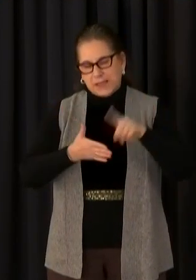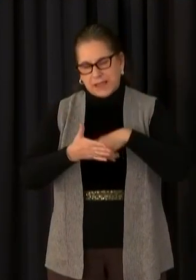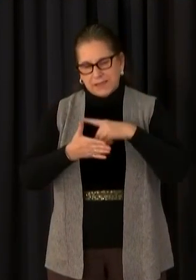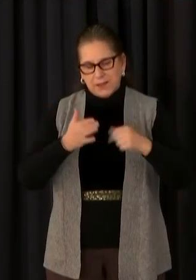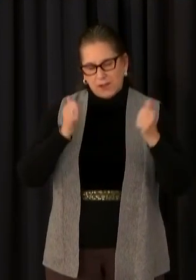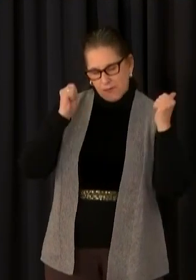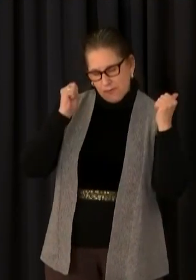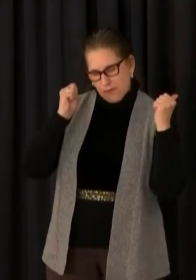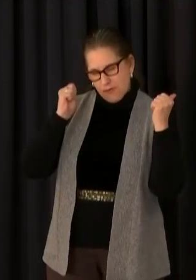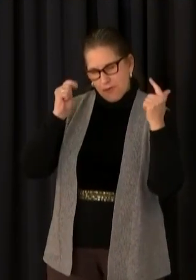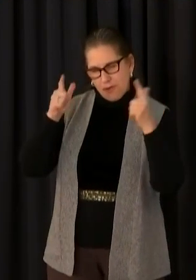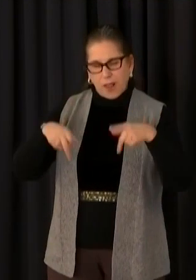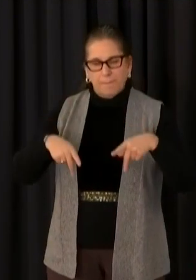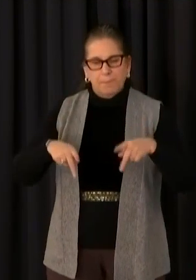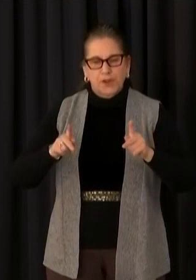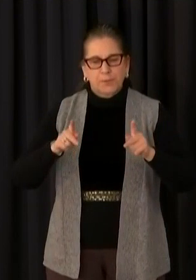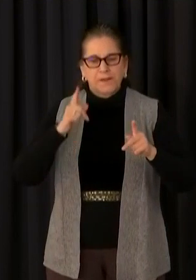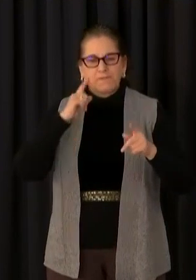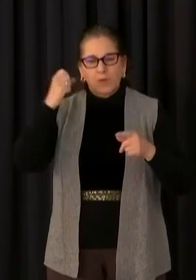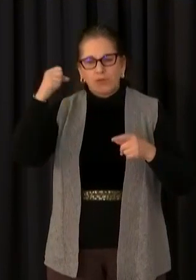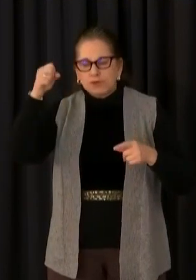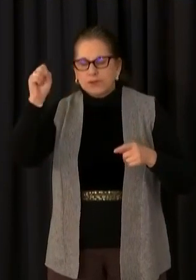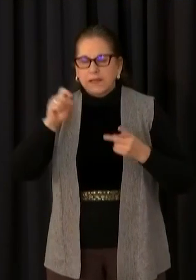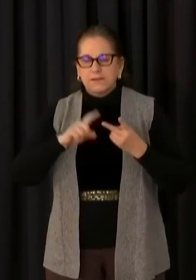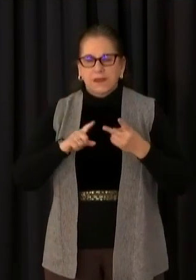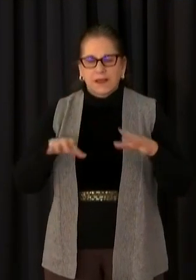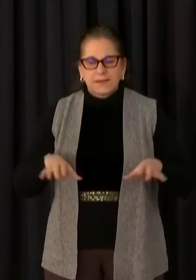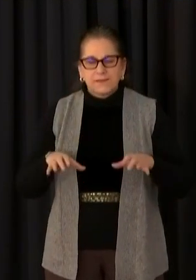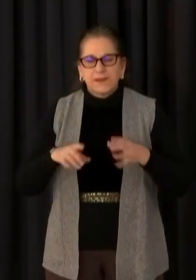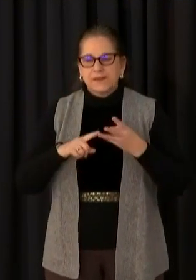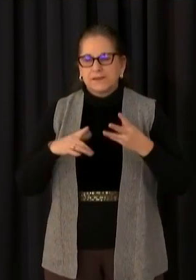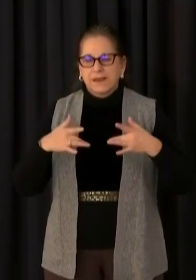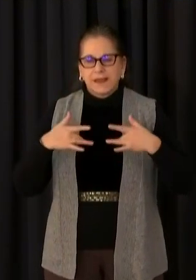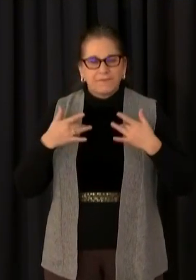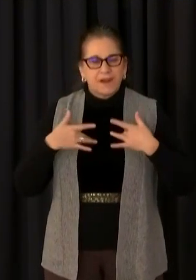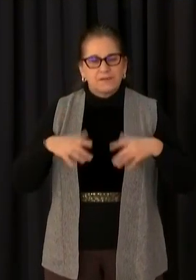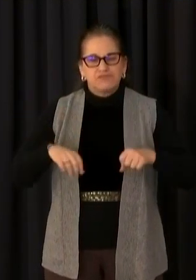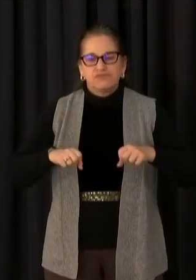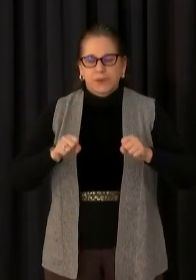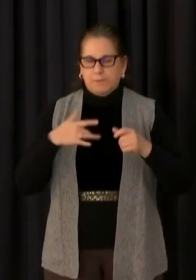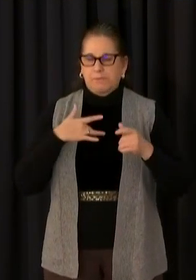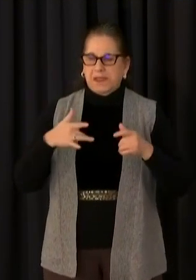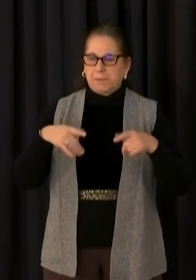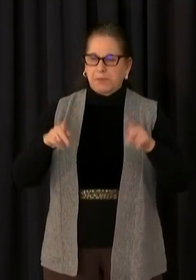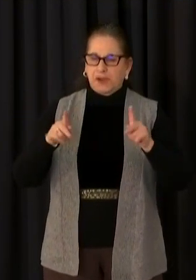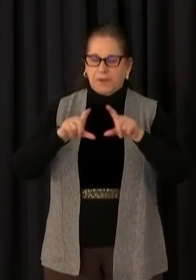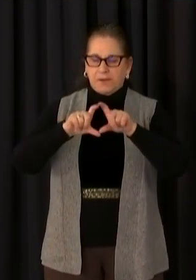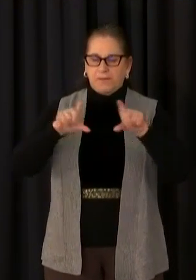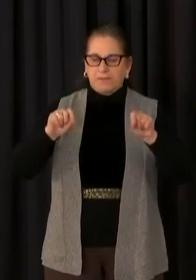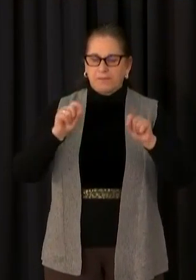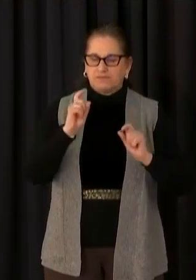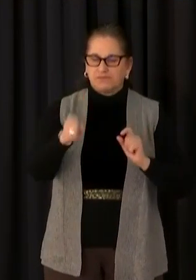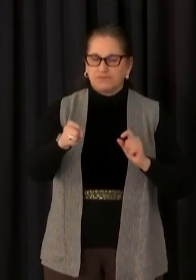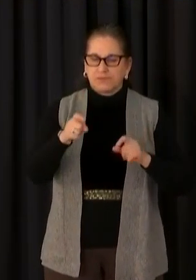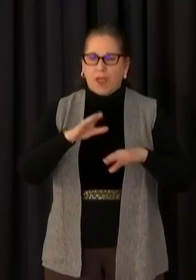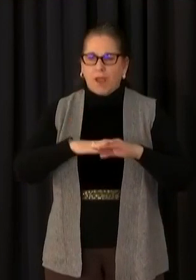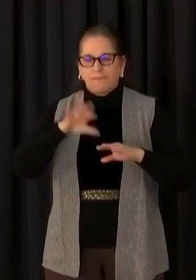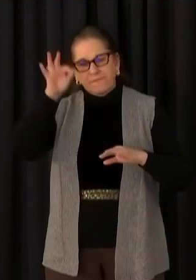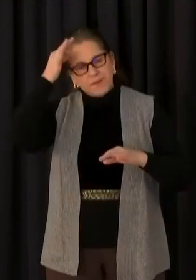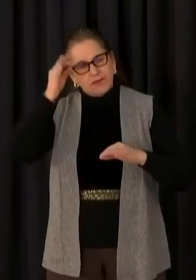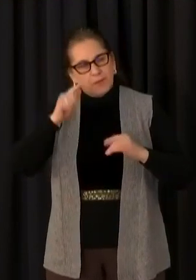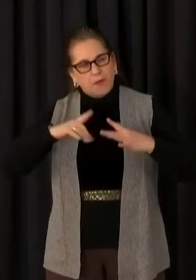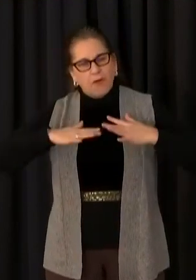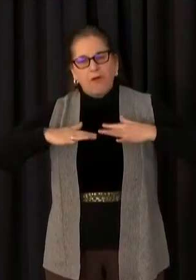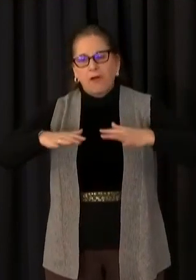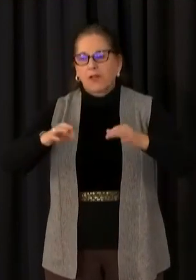any future applications during the special event period. Those discussions we